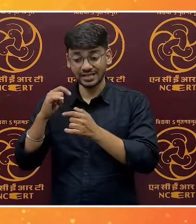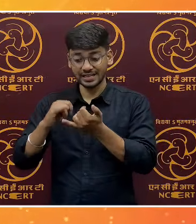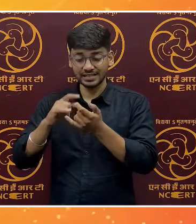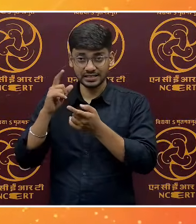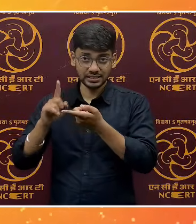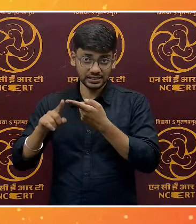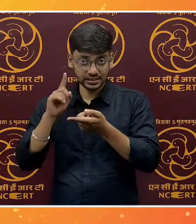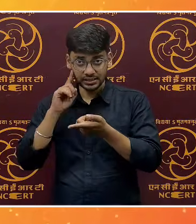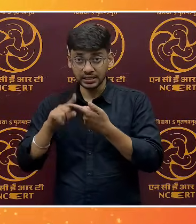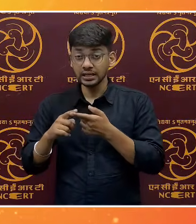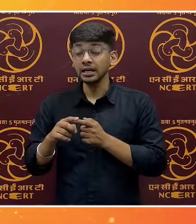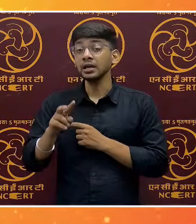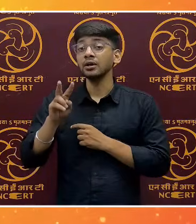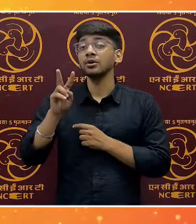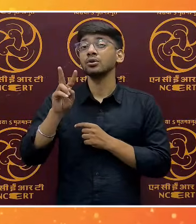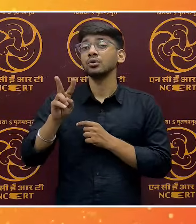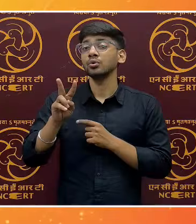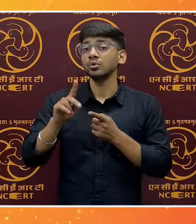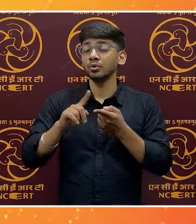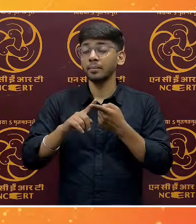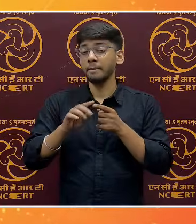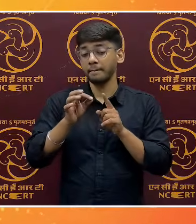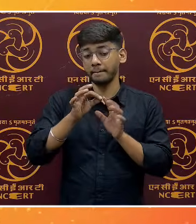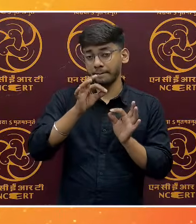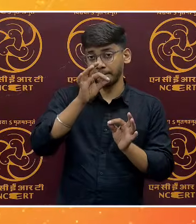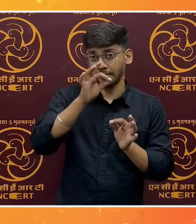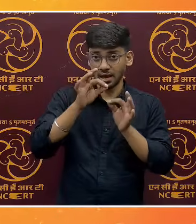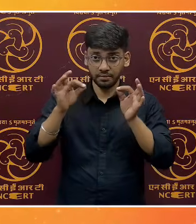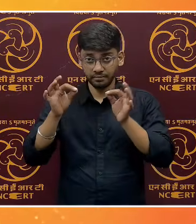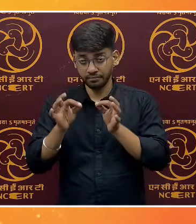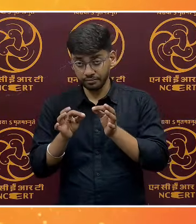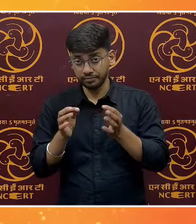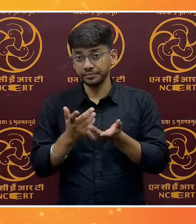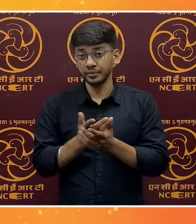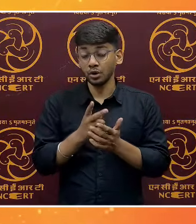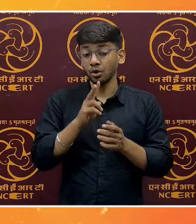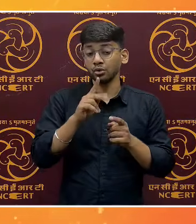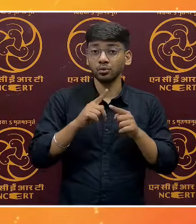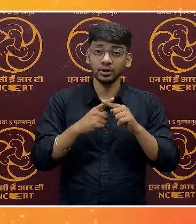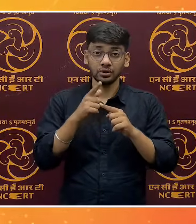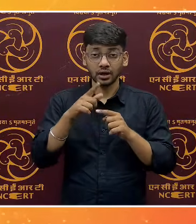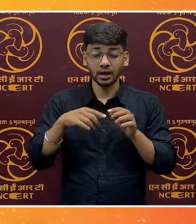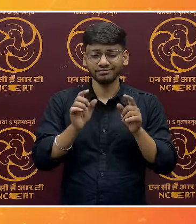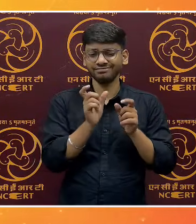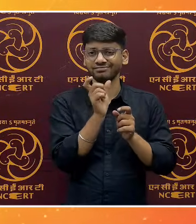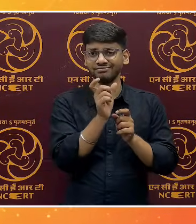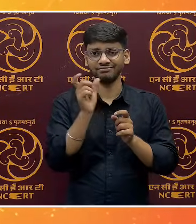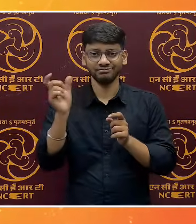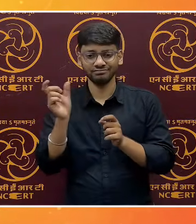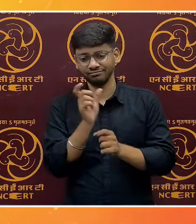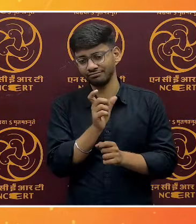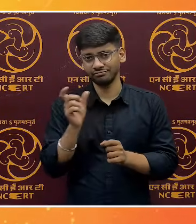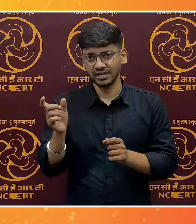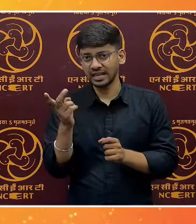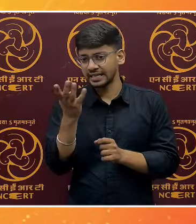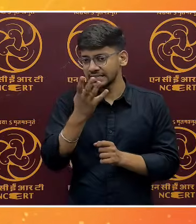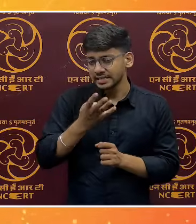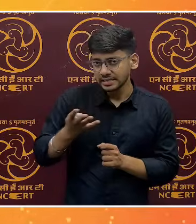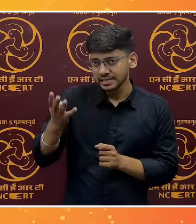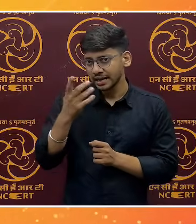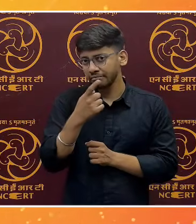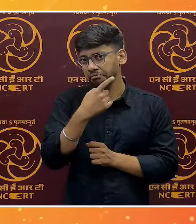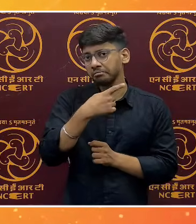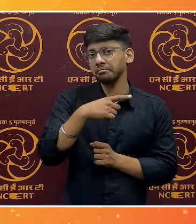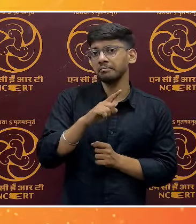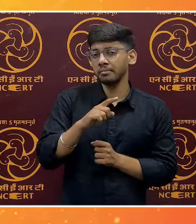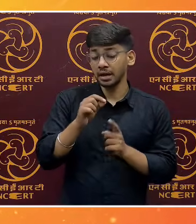of rectangle is 2 into length plus breadth, and perimeter of both is the same. So what